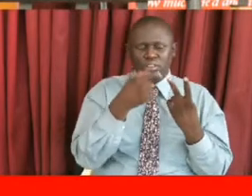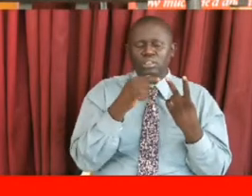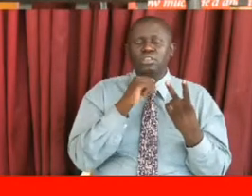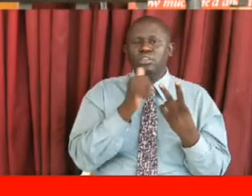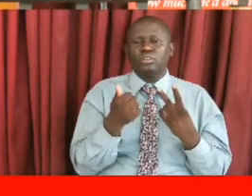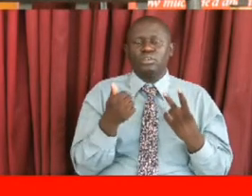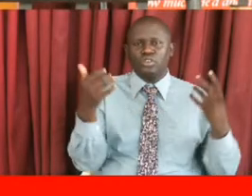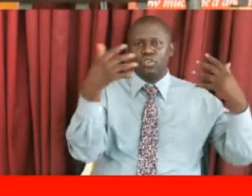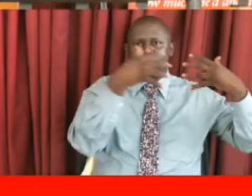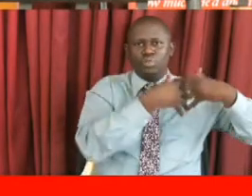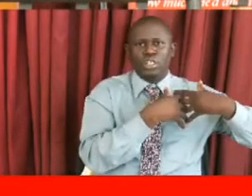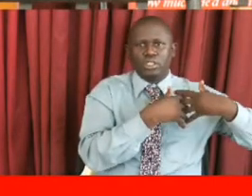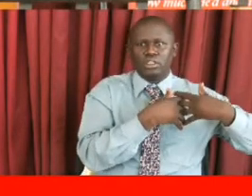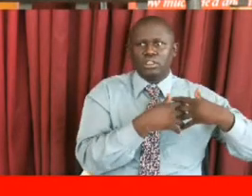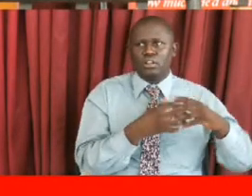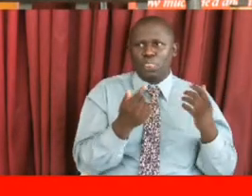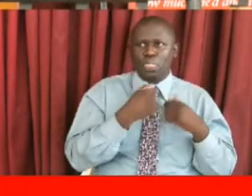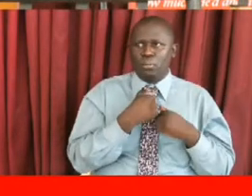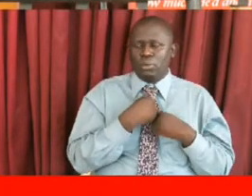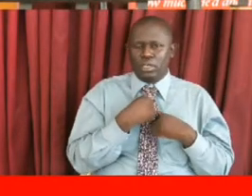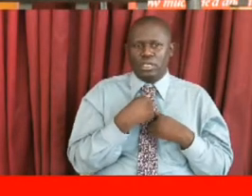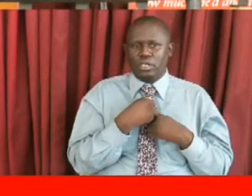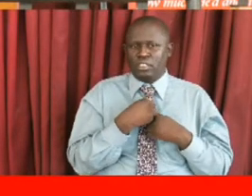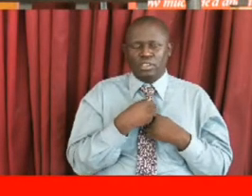one I'm not